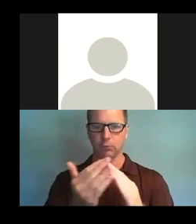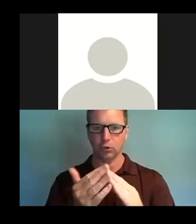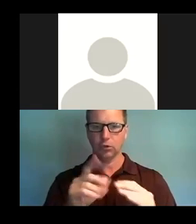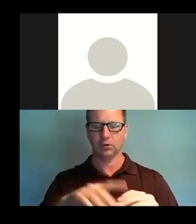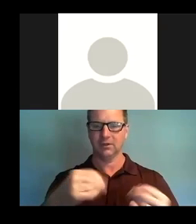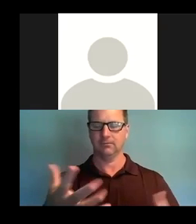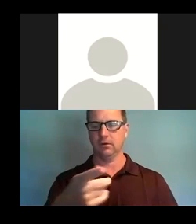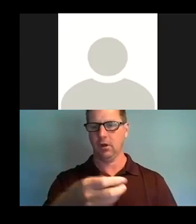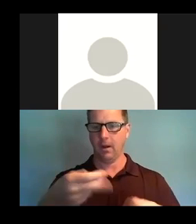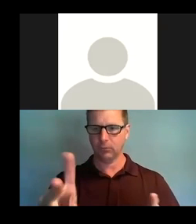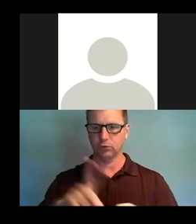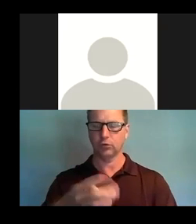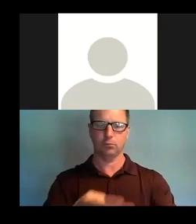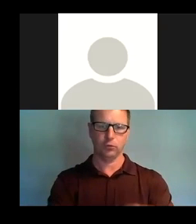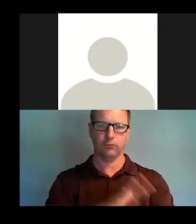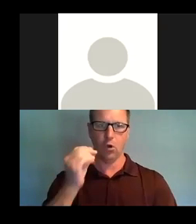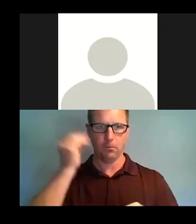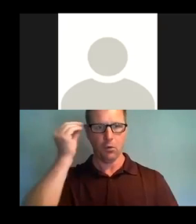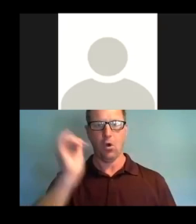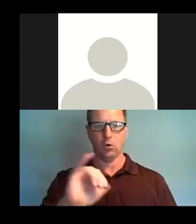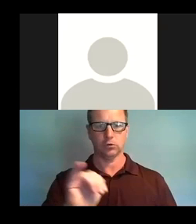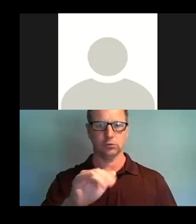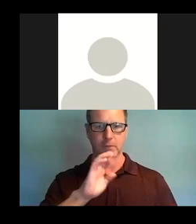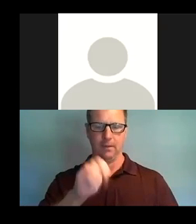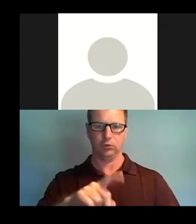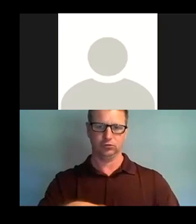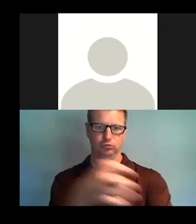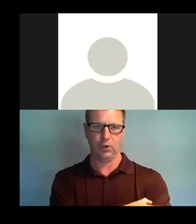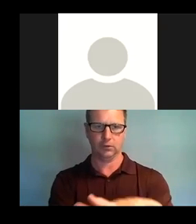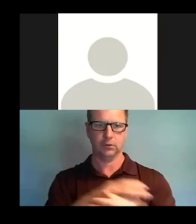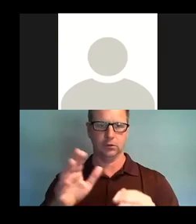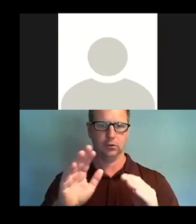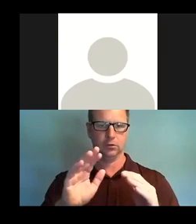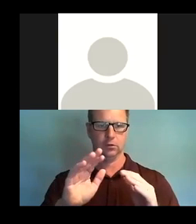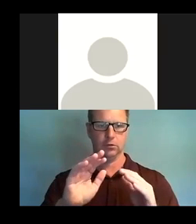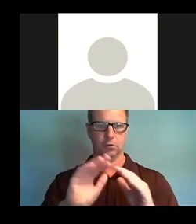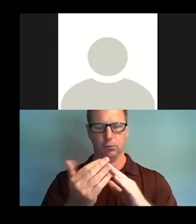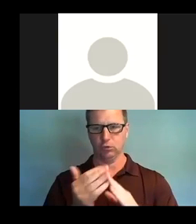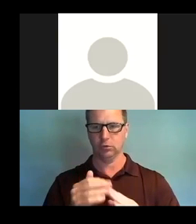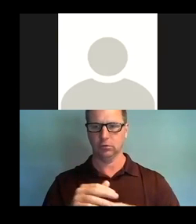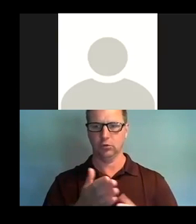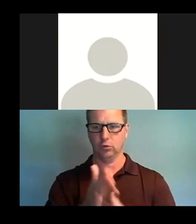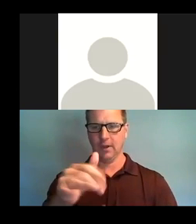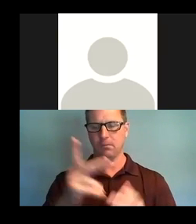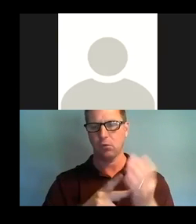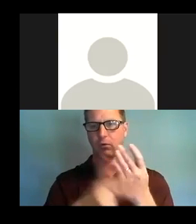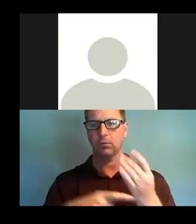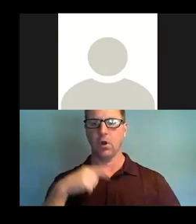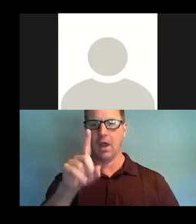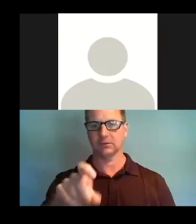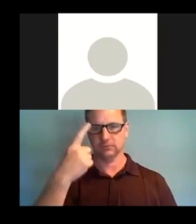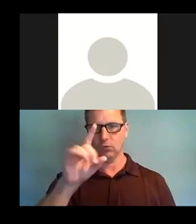them an opportunity to improve their homes, as well as also be able to strengthen the community by the facade program. And so we're asking for